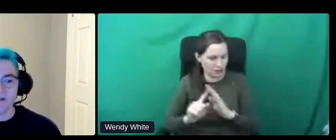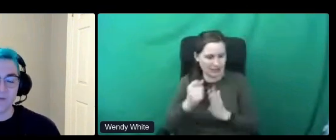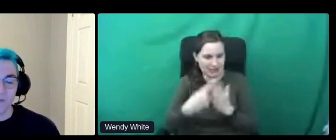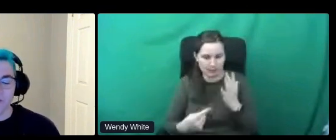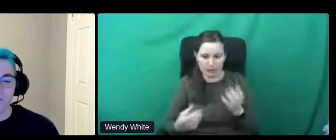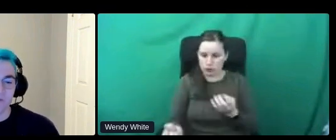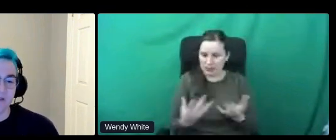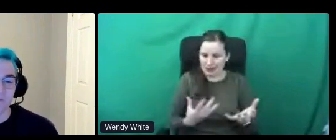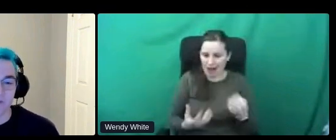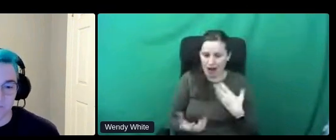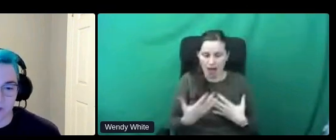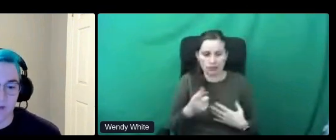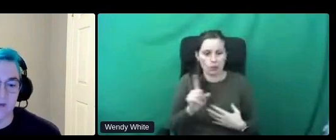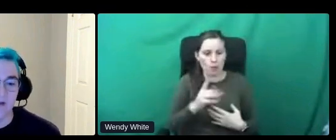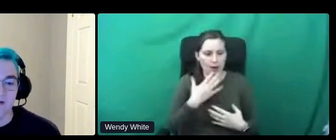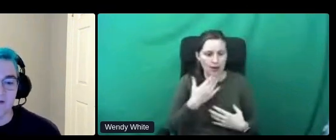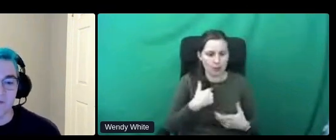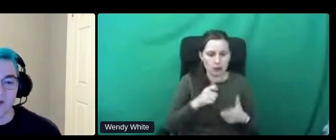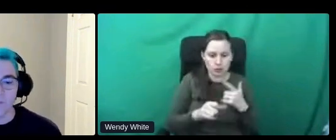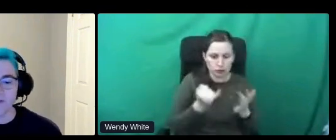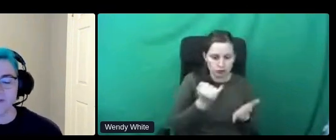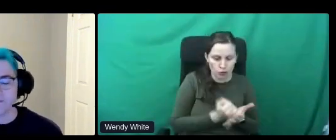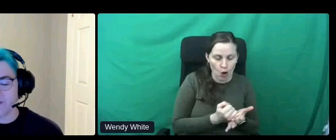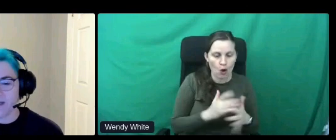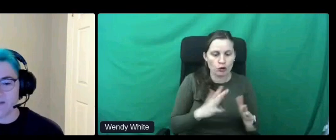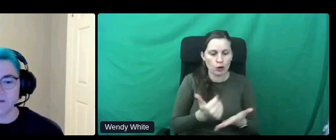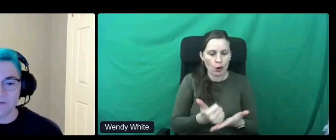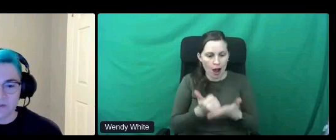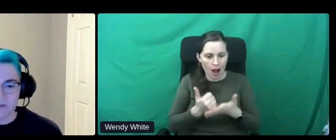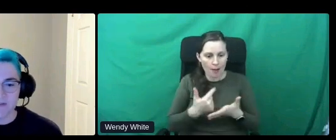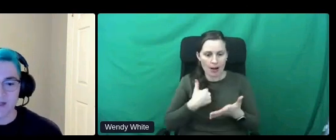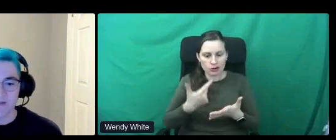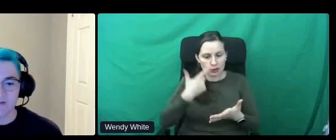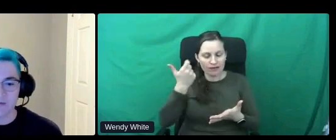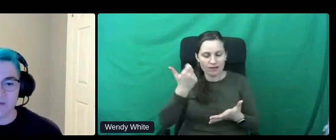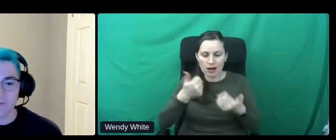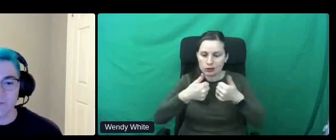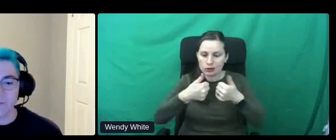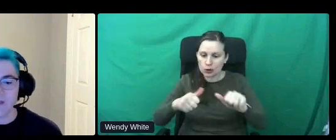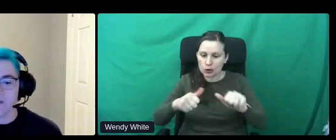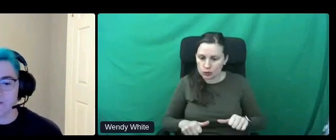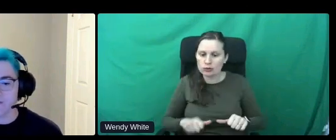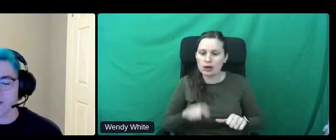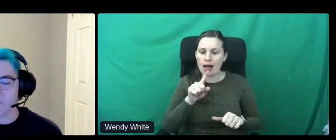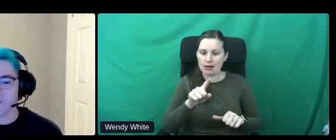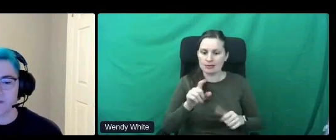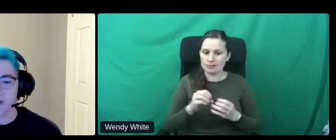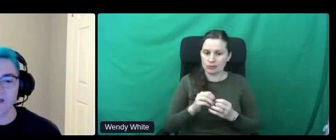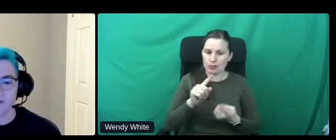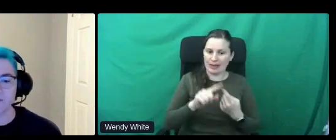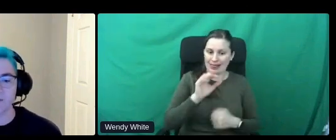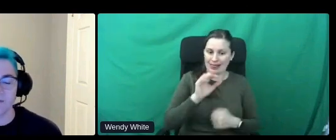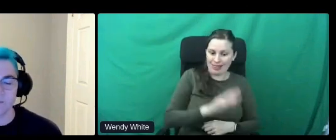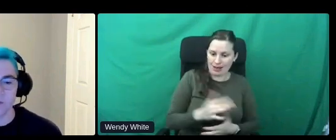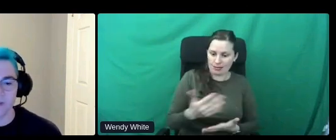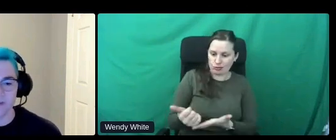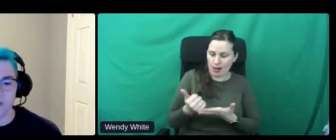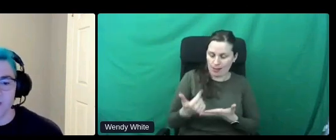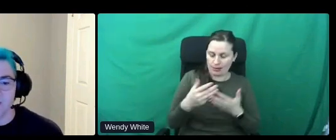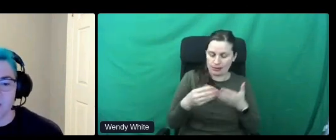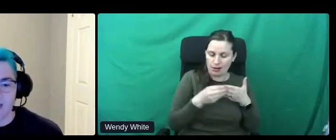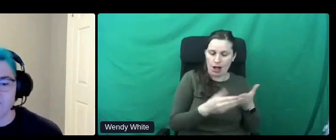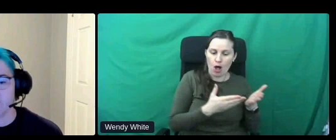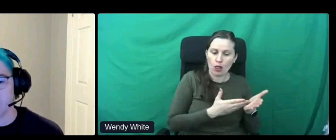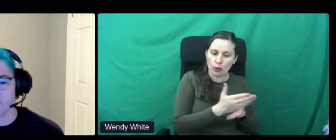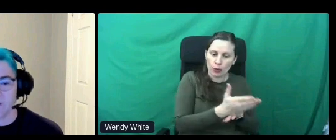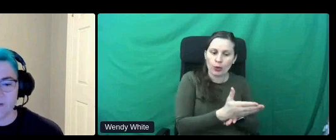tell us when we were doing something wrong, to help us to find solutions, and to be there to help us guide us through those moments.